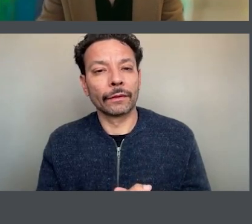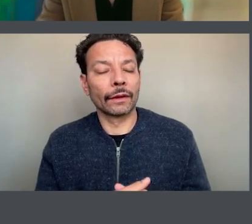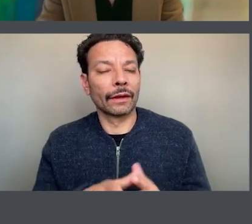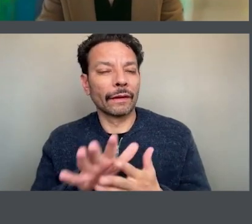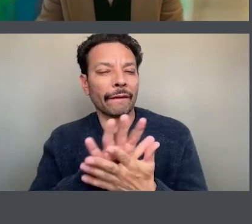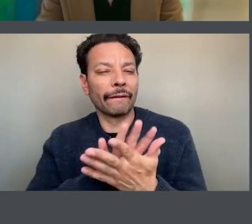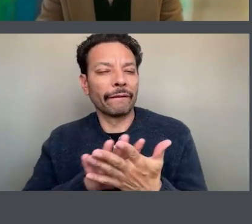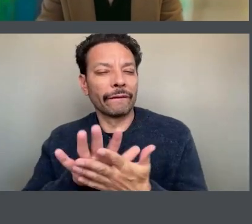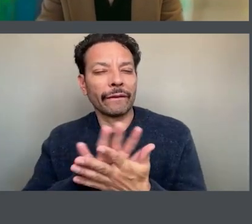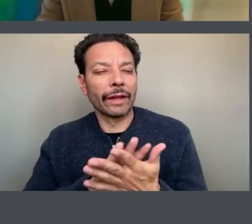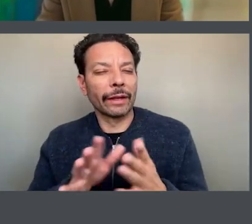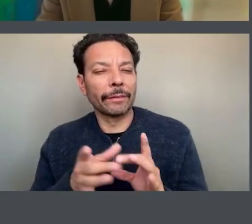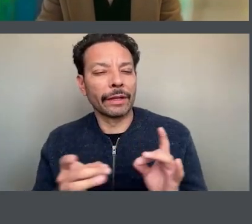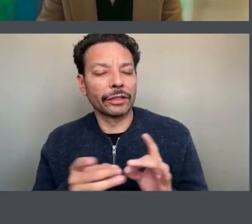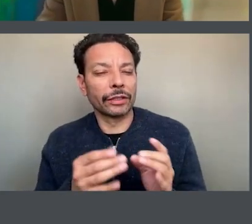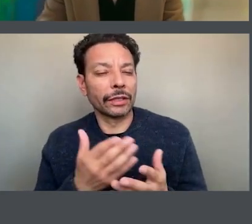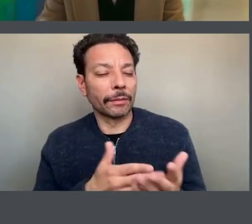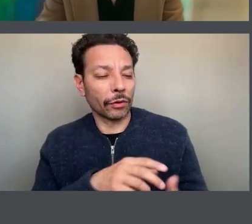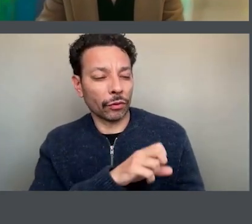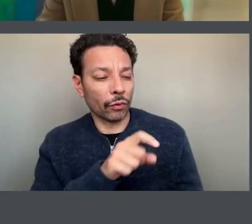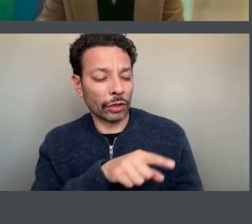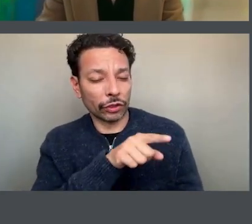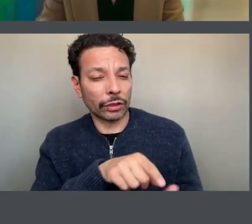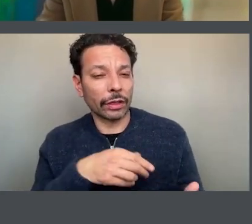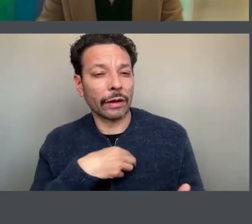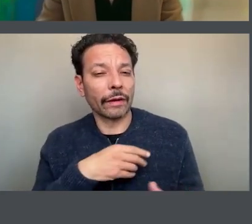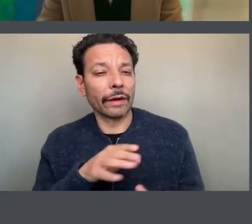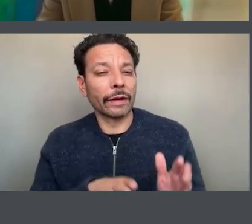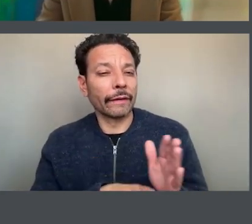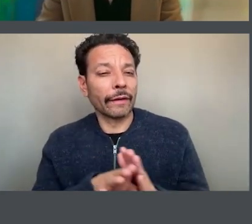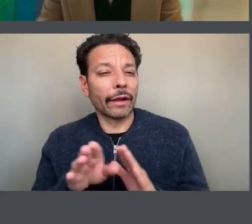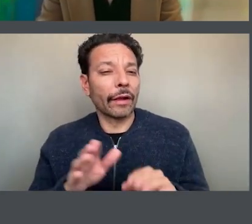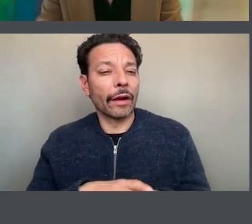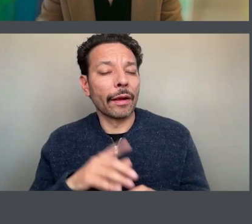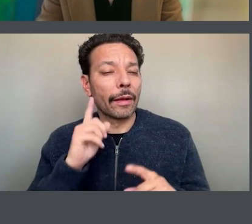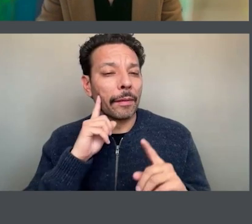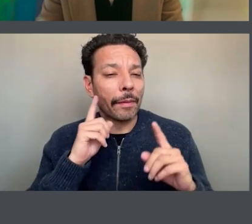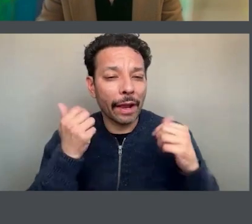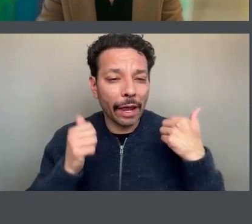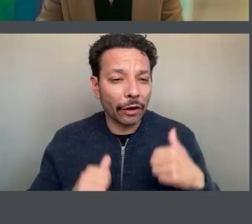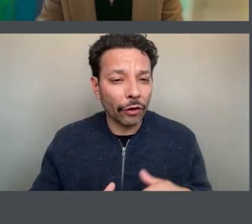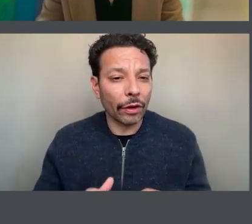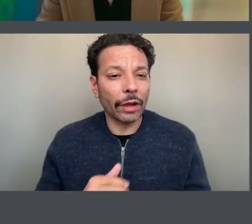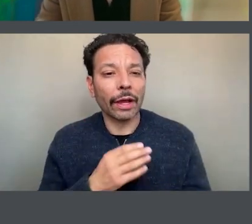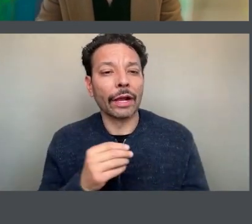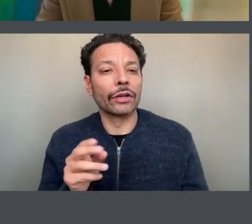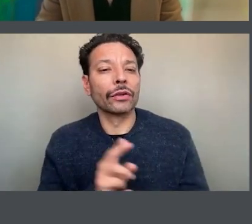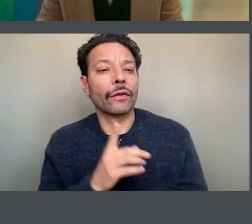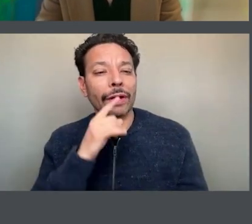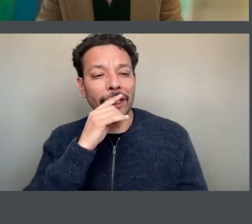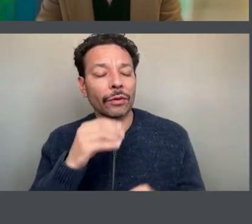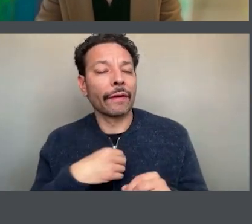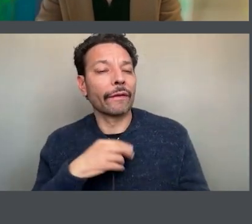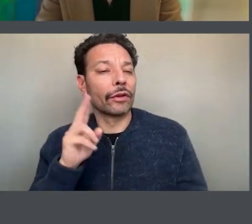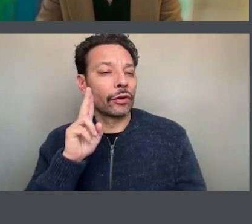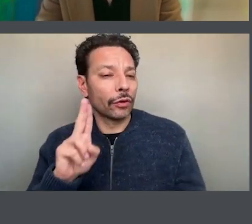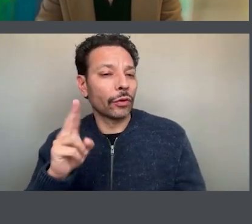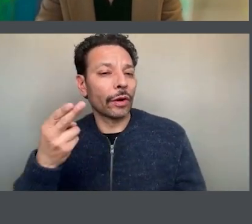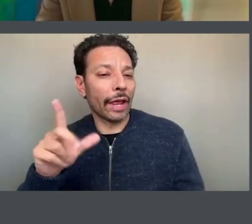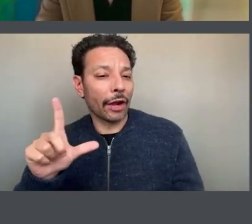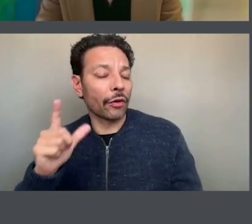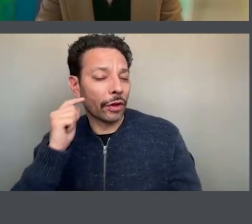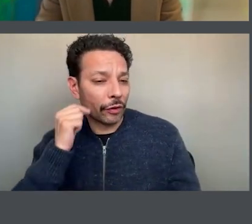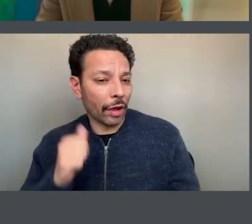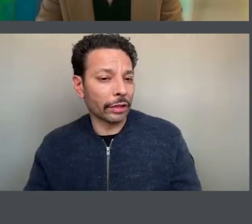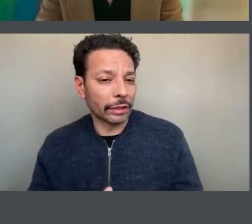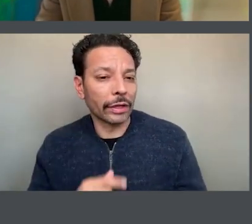the vagueness of some of these questionnaires if developed on a population with bilateral hearing loss and applicability for kids with unilateral hearing loss.